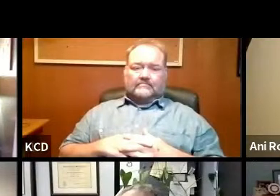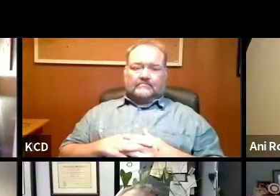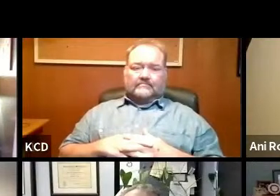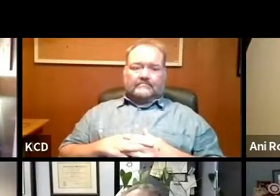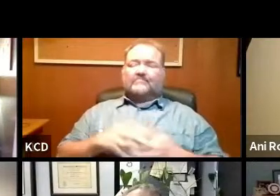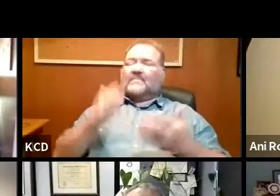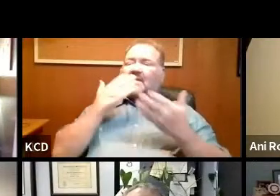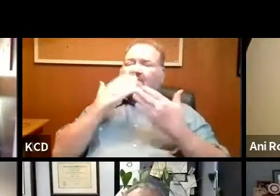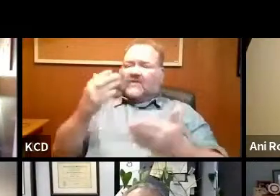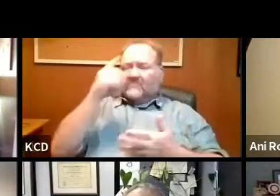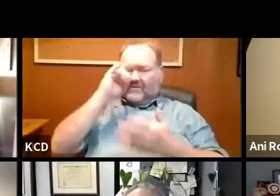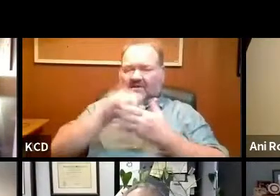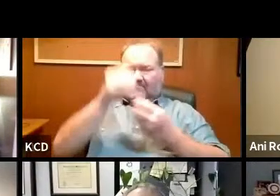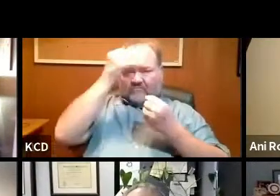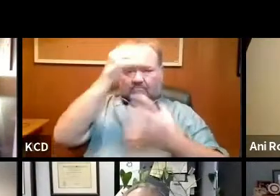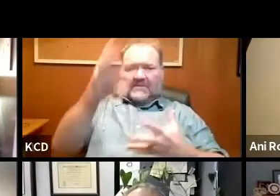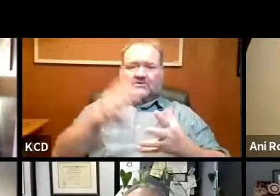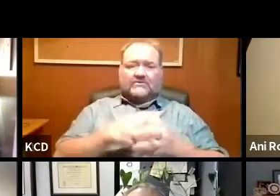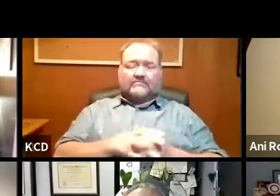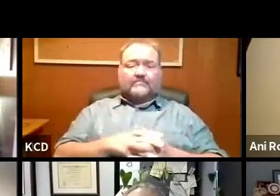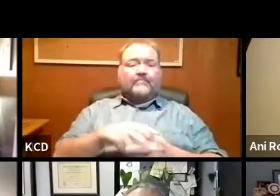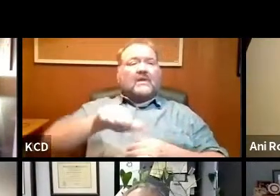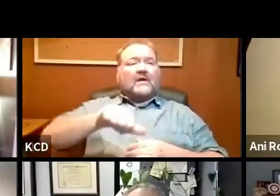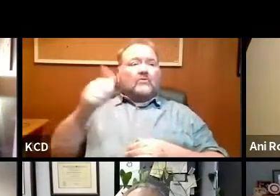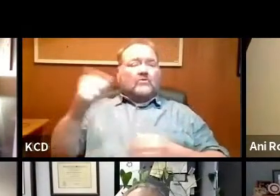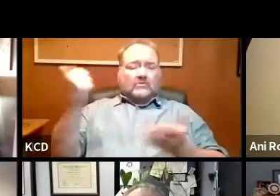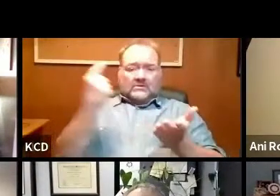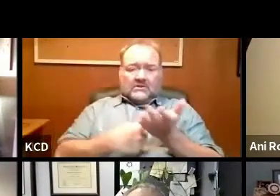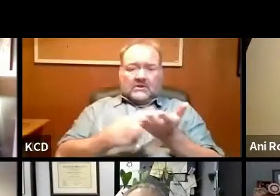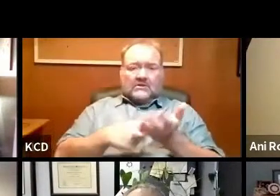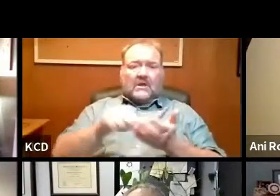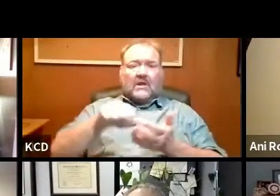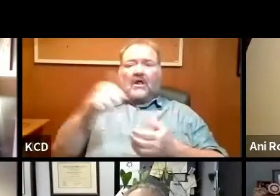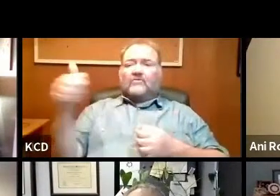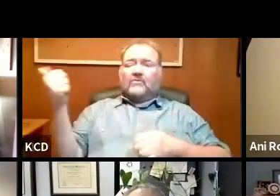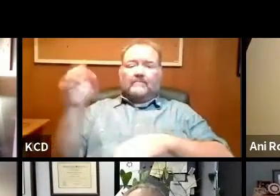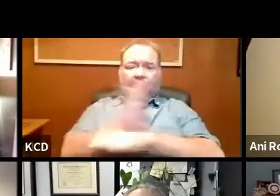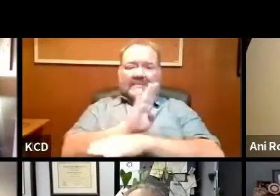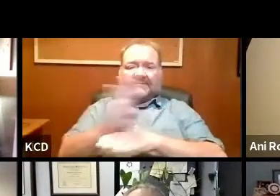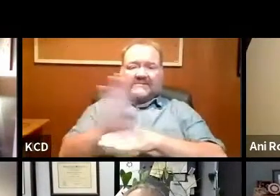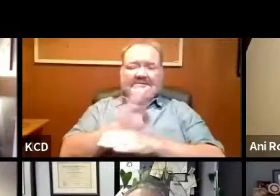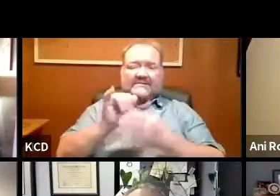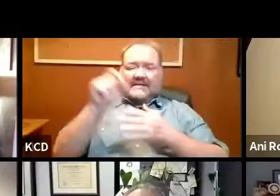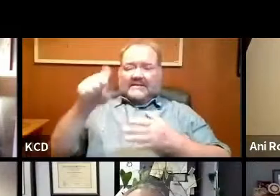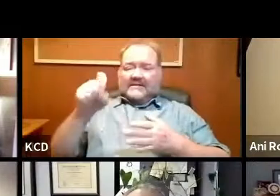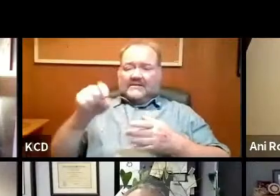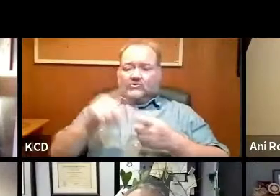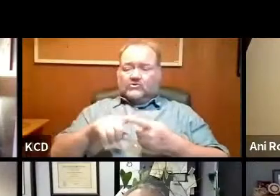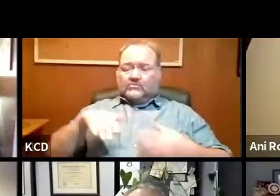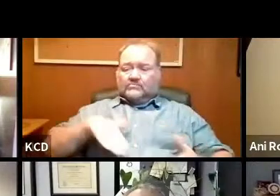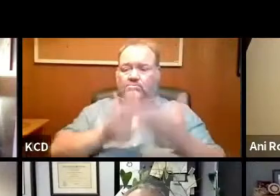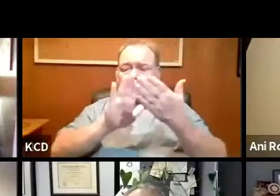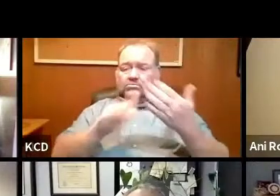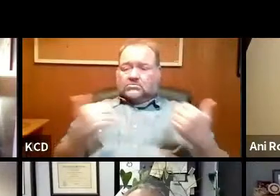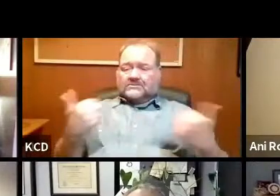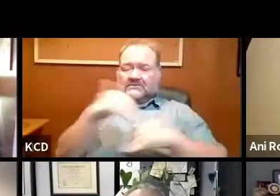Thanks for that information. Any other discussions, any other business that needs to come before us this evening?